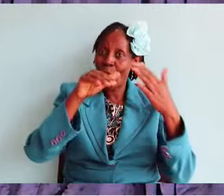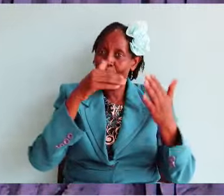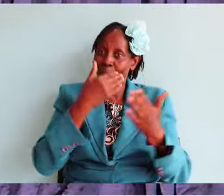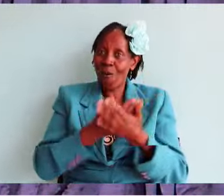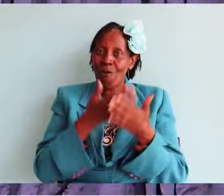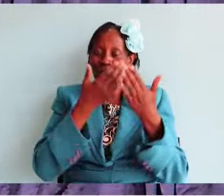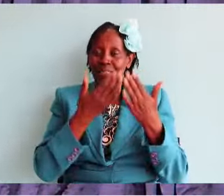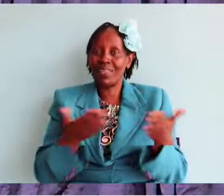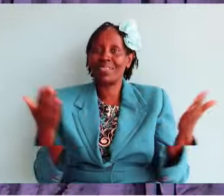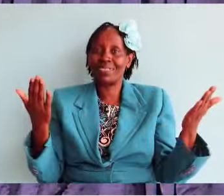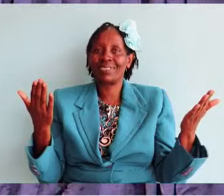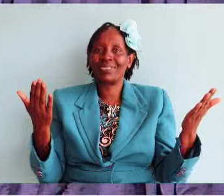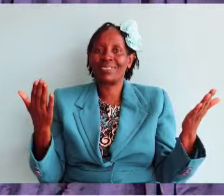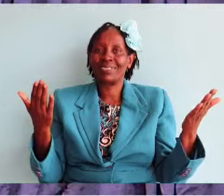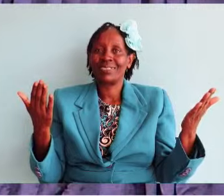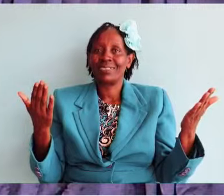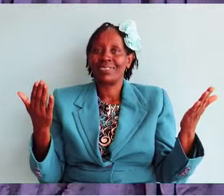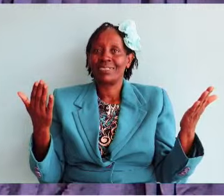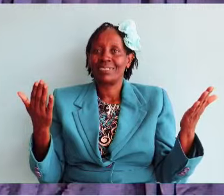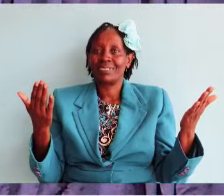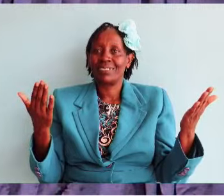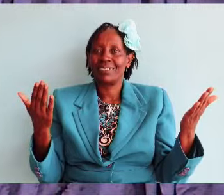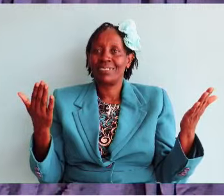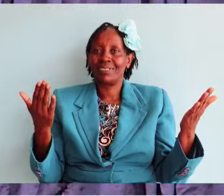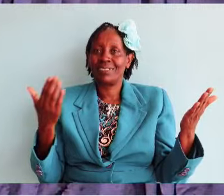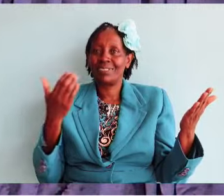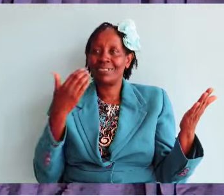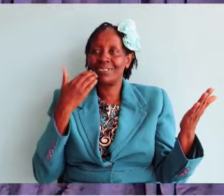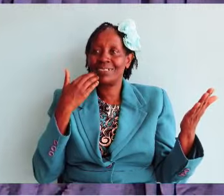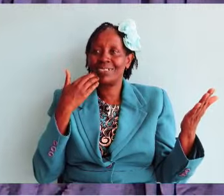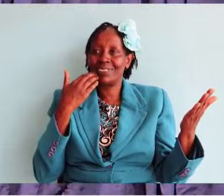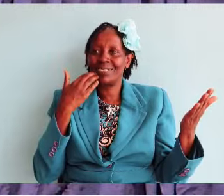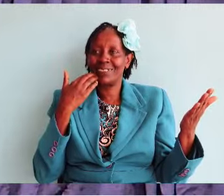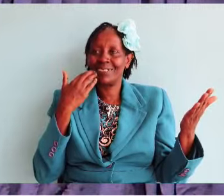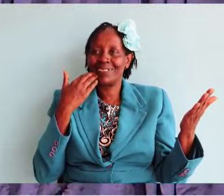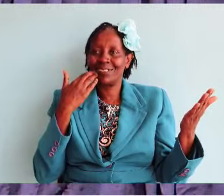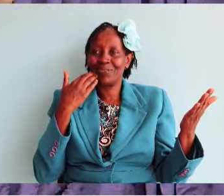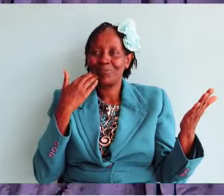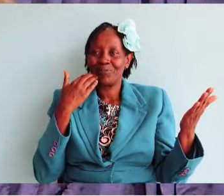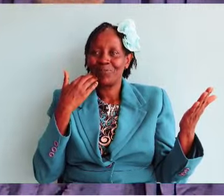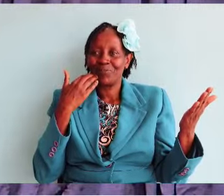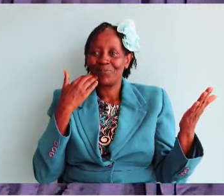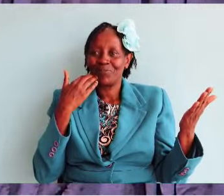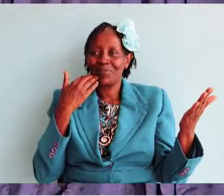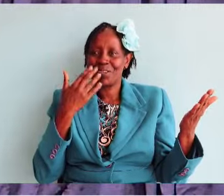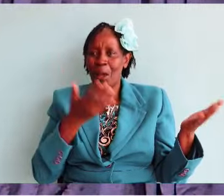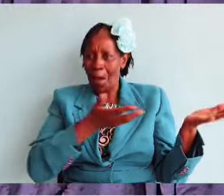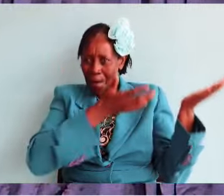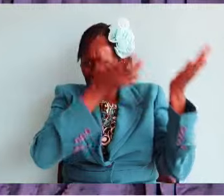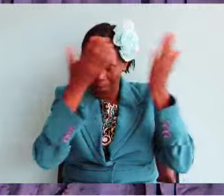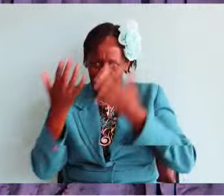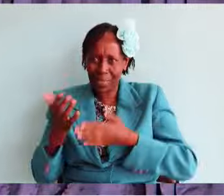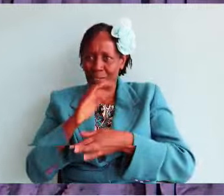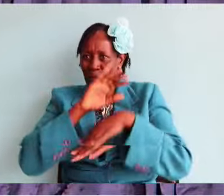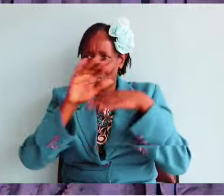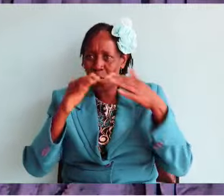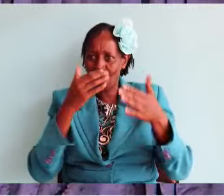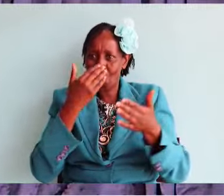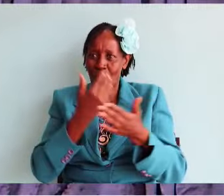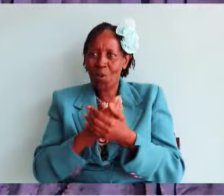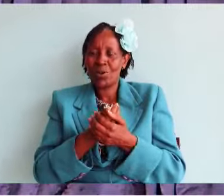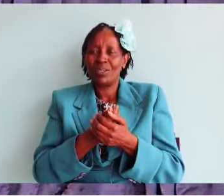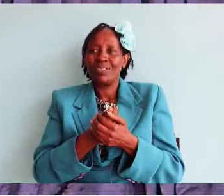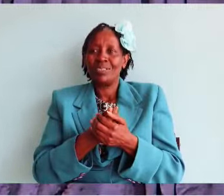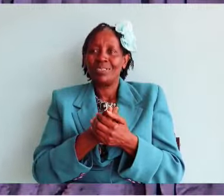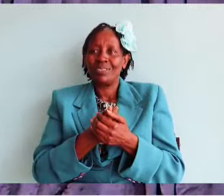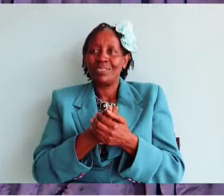same number because we have it on our ears, on our hands, and everywhere, right? Bring them. And I realize that is